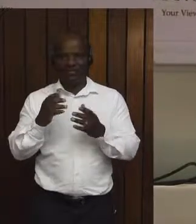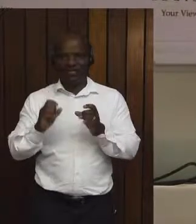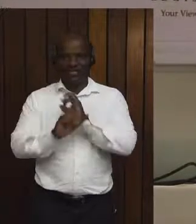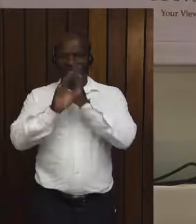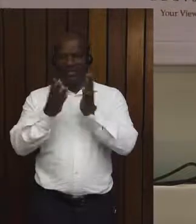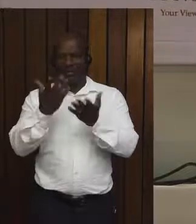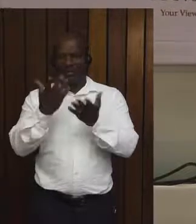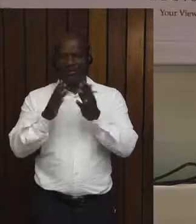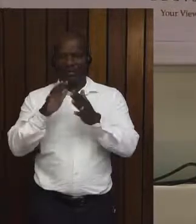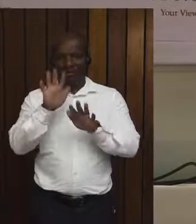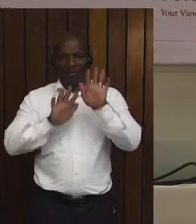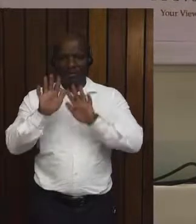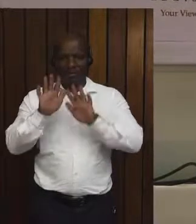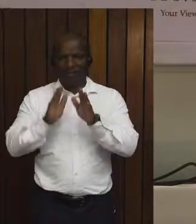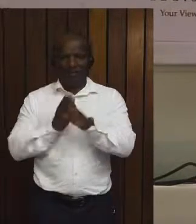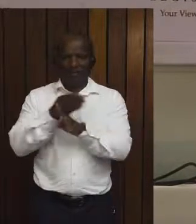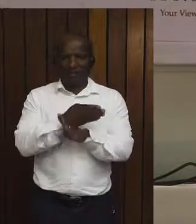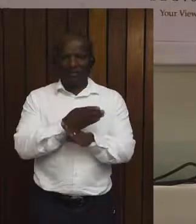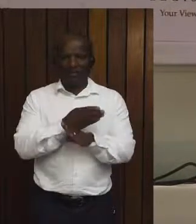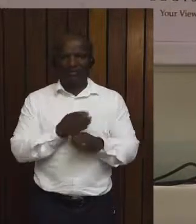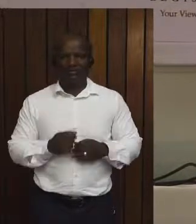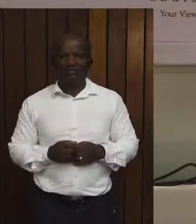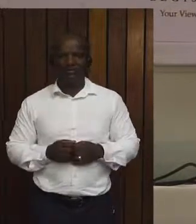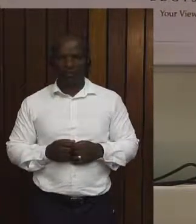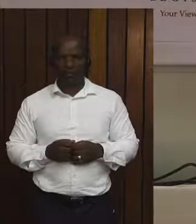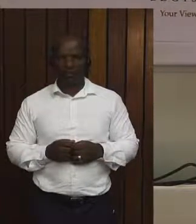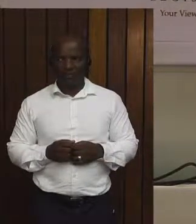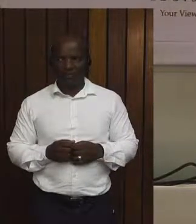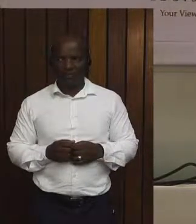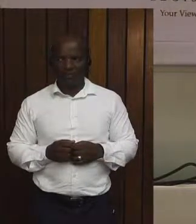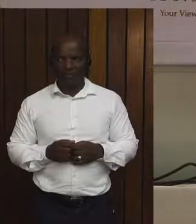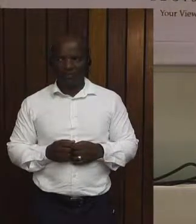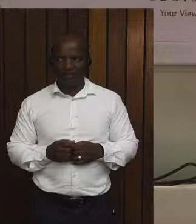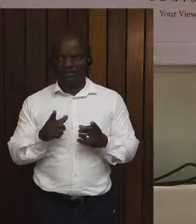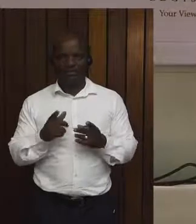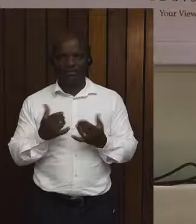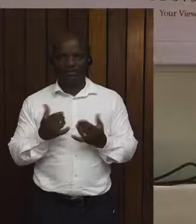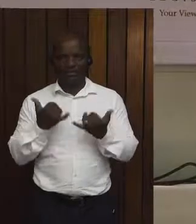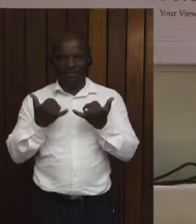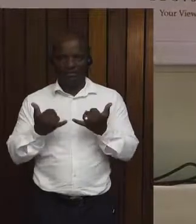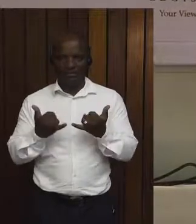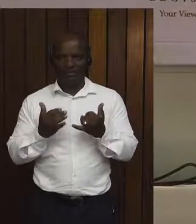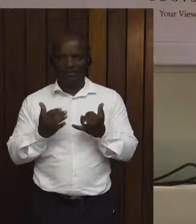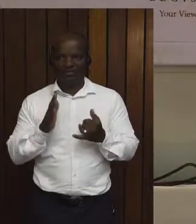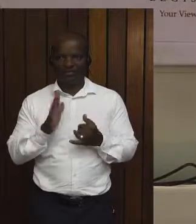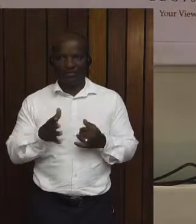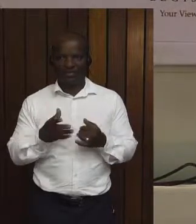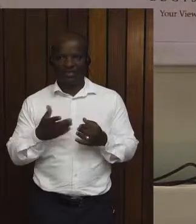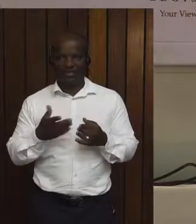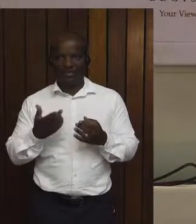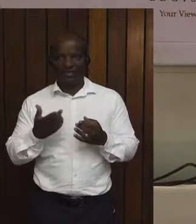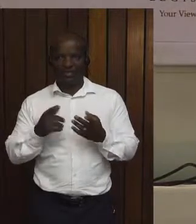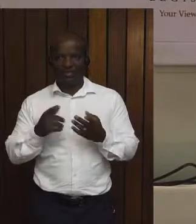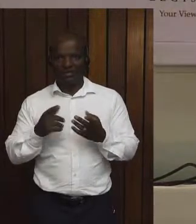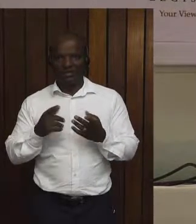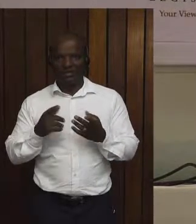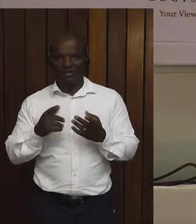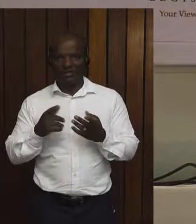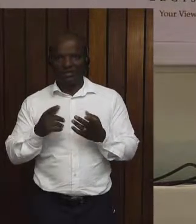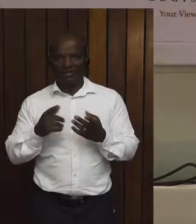clear, but we will ask again through Stembisa to get us some of the notes of the MEC as